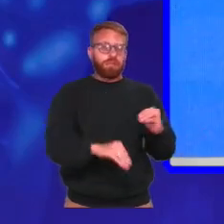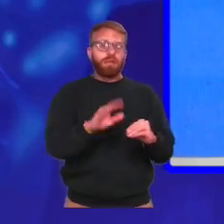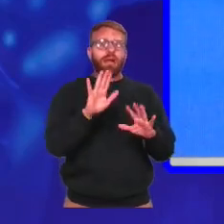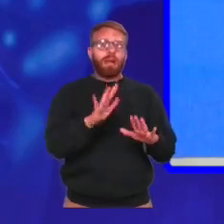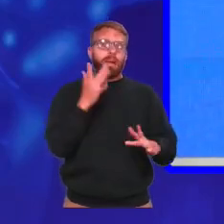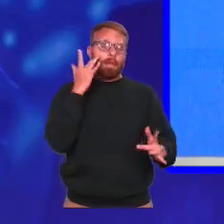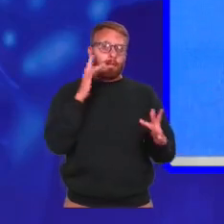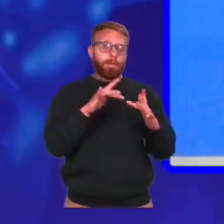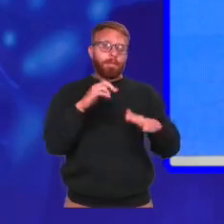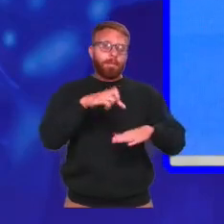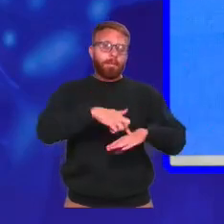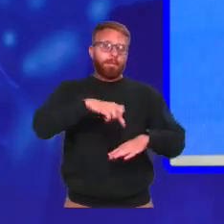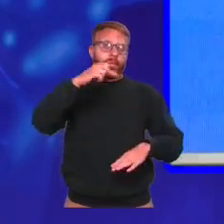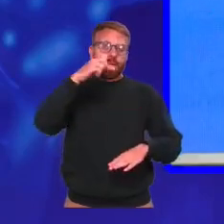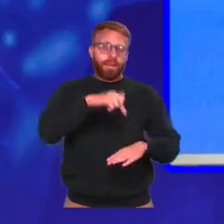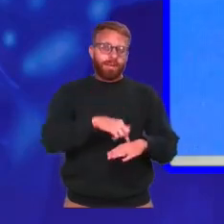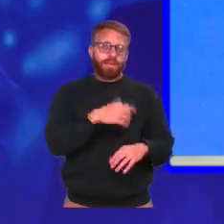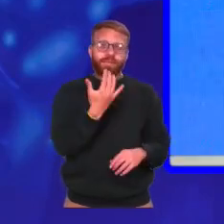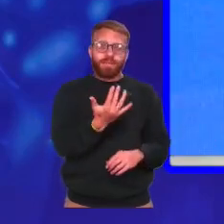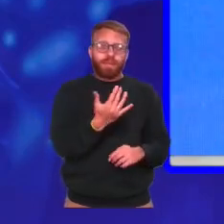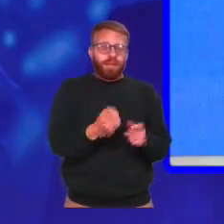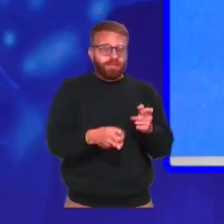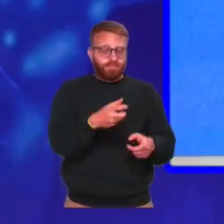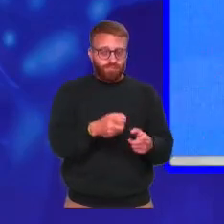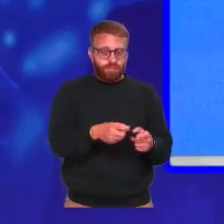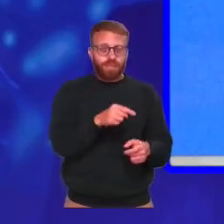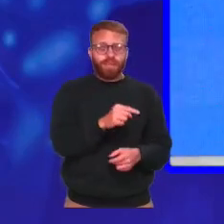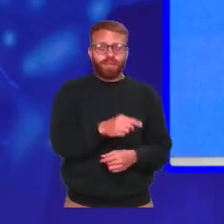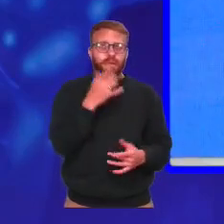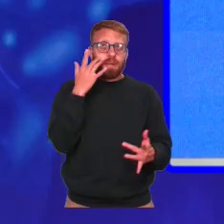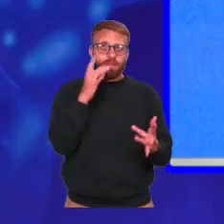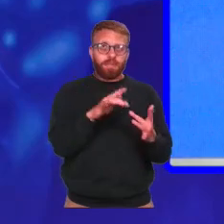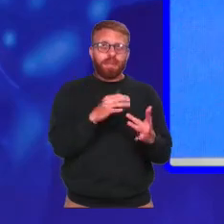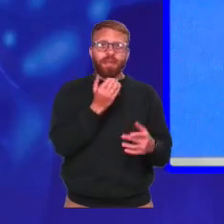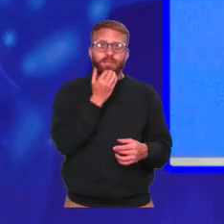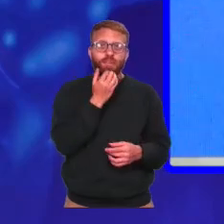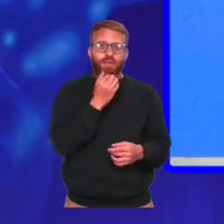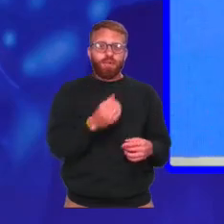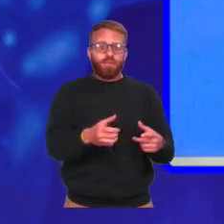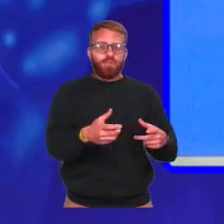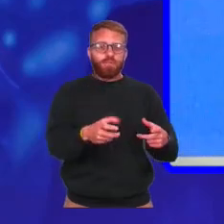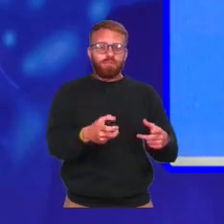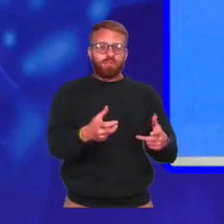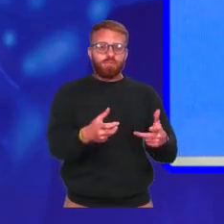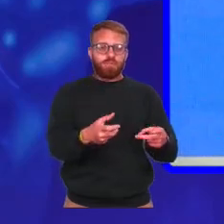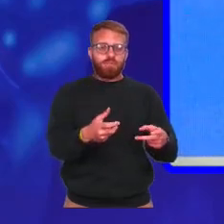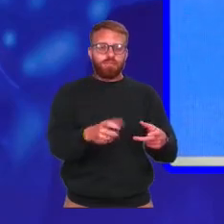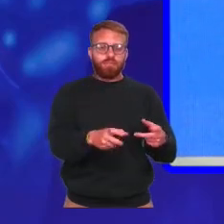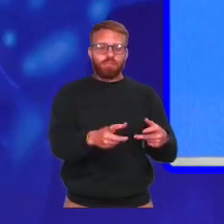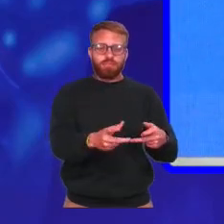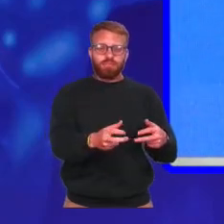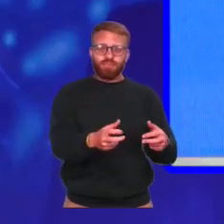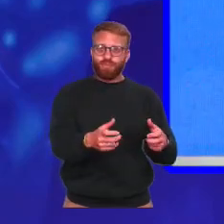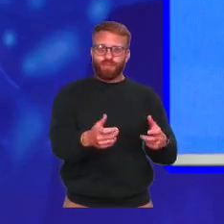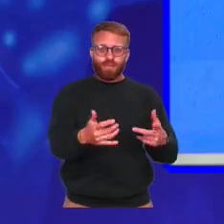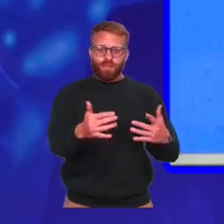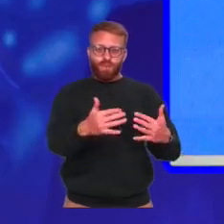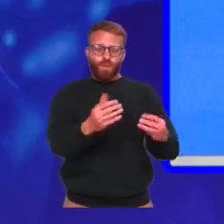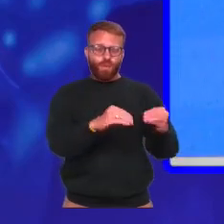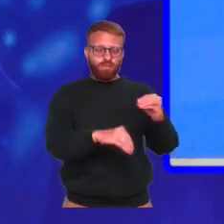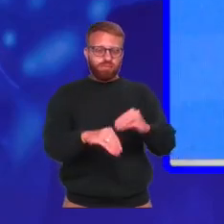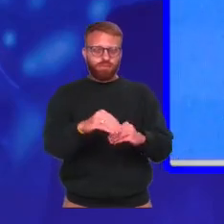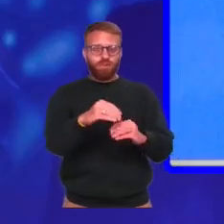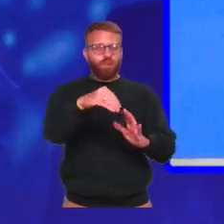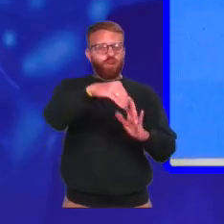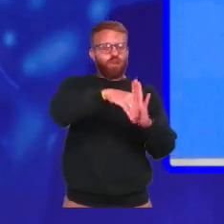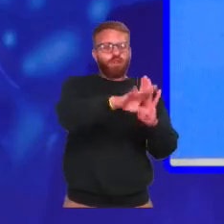new platform is not just saying like, oh, let's add a new button and a new switch. It's also telling the teams, now you have to think about it differently. How you create the content? How do you create the